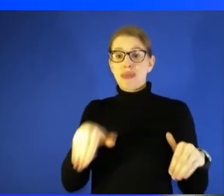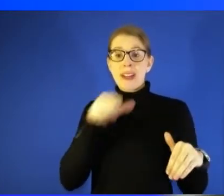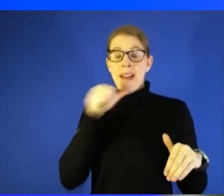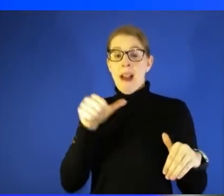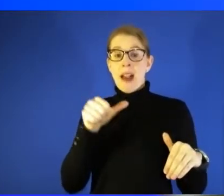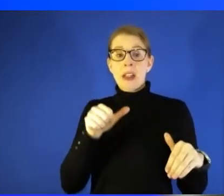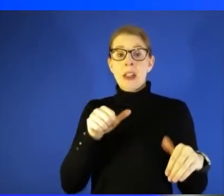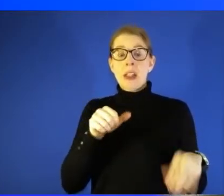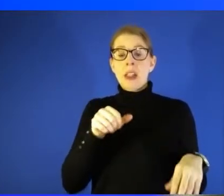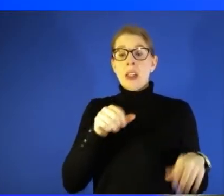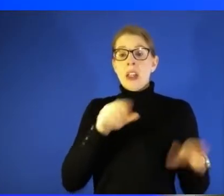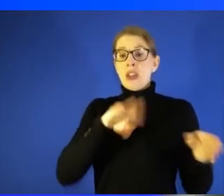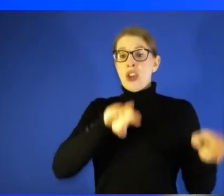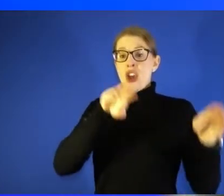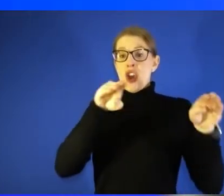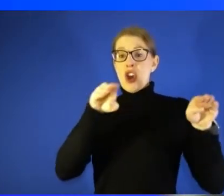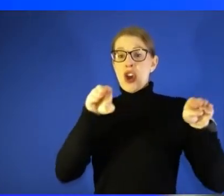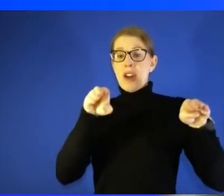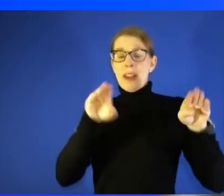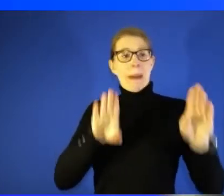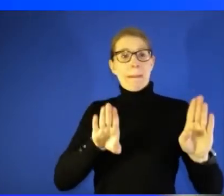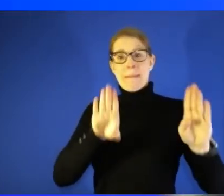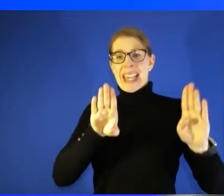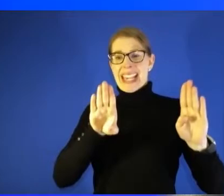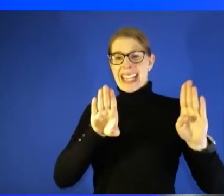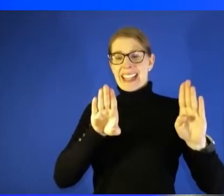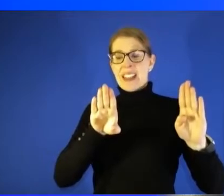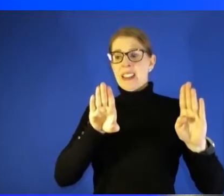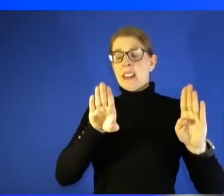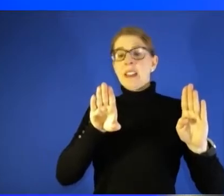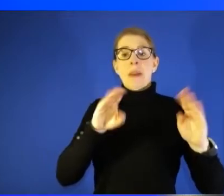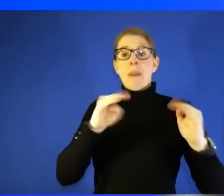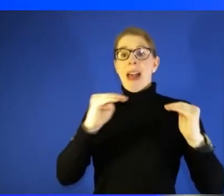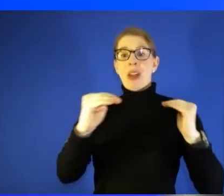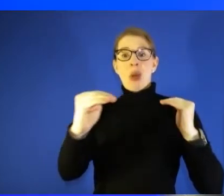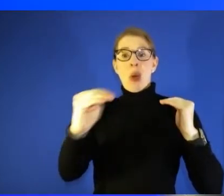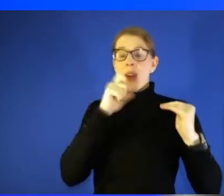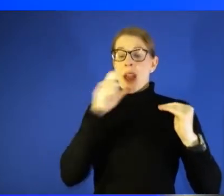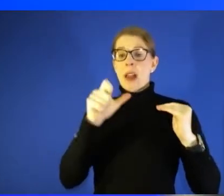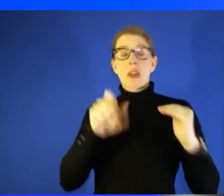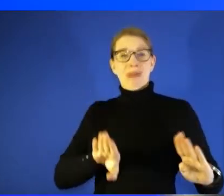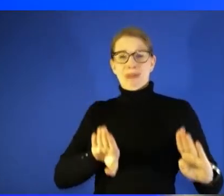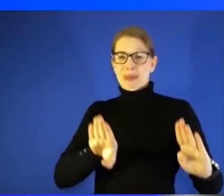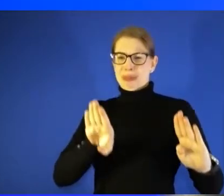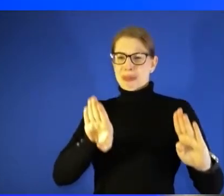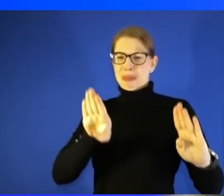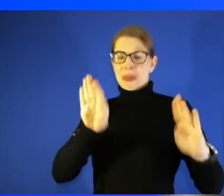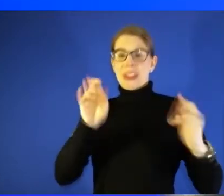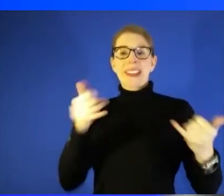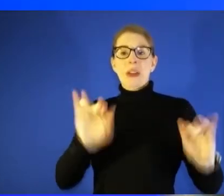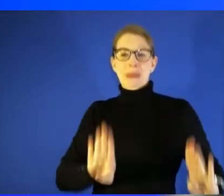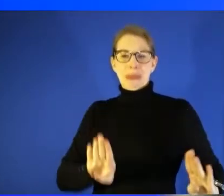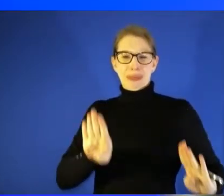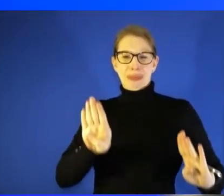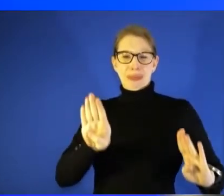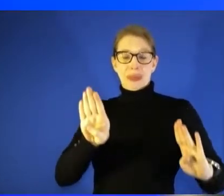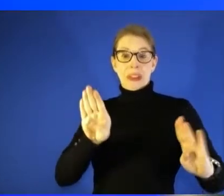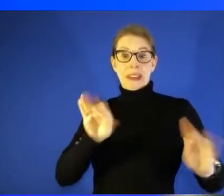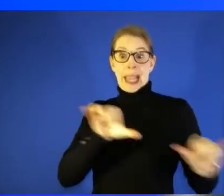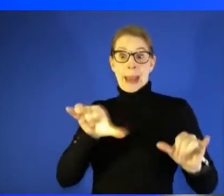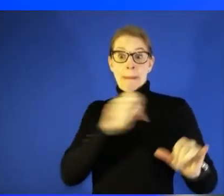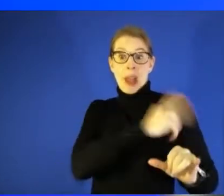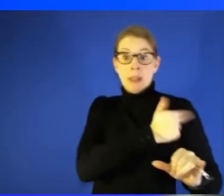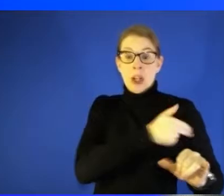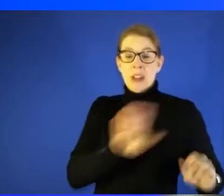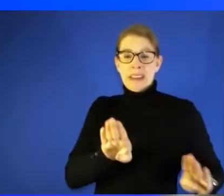not appeared to peak or even started to plateau. They're going straight up. So as those numbers continue to go up with hospitalizations, it could be a rough